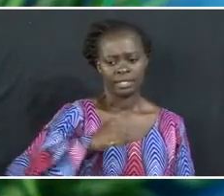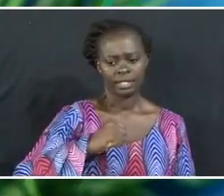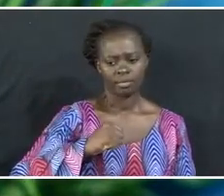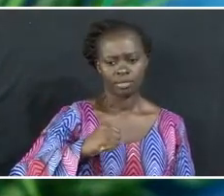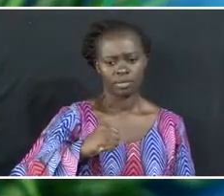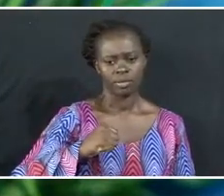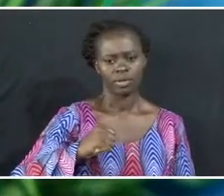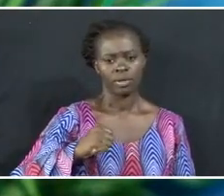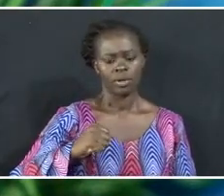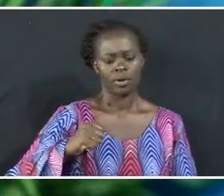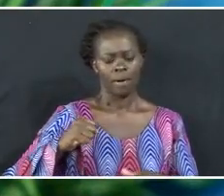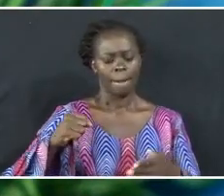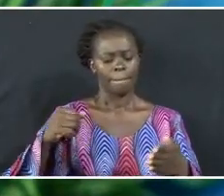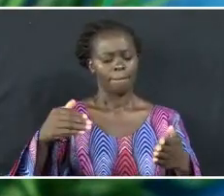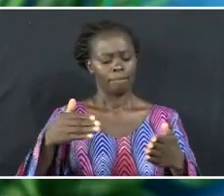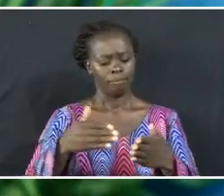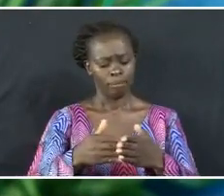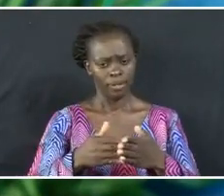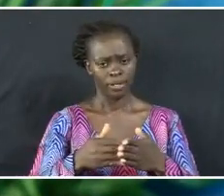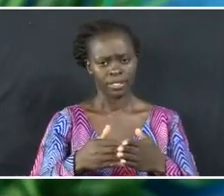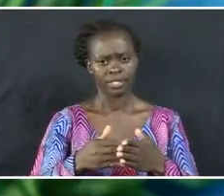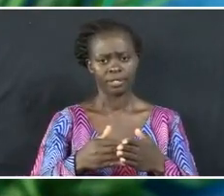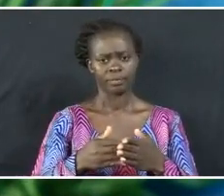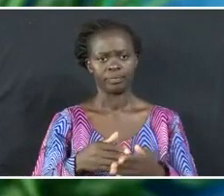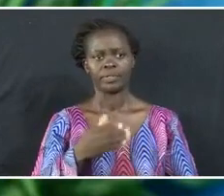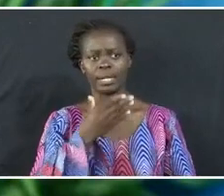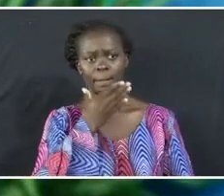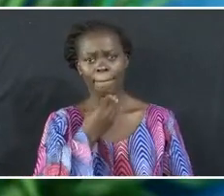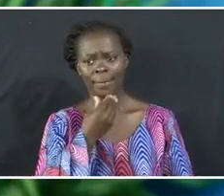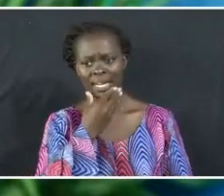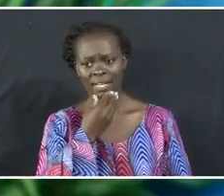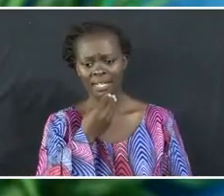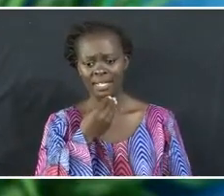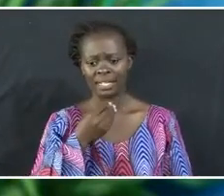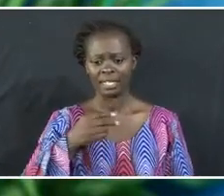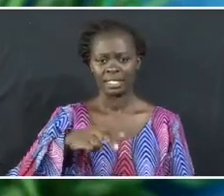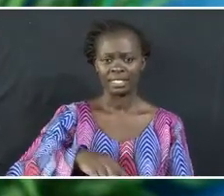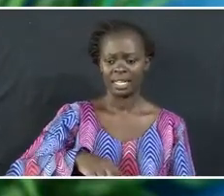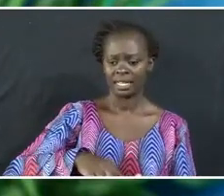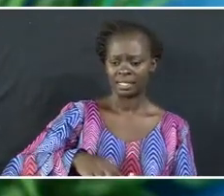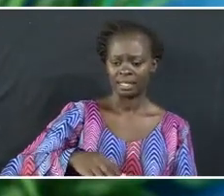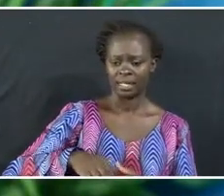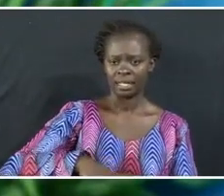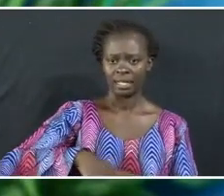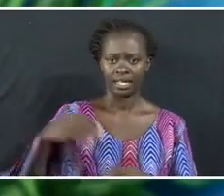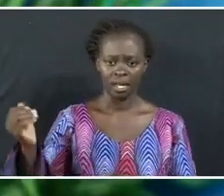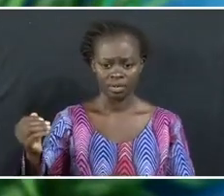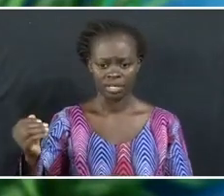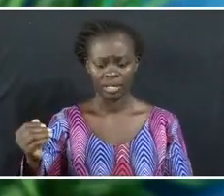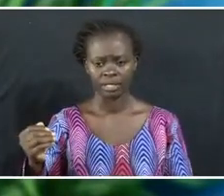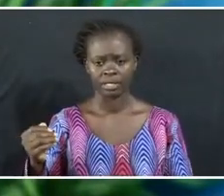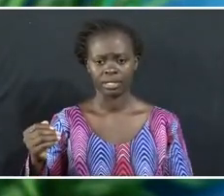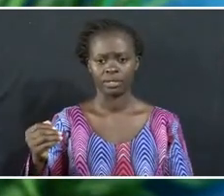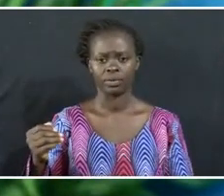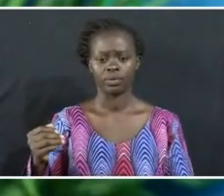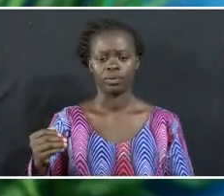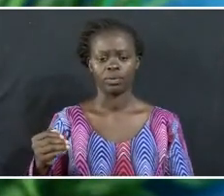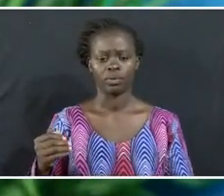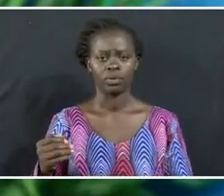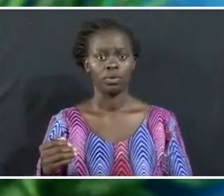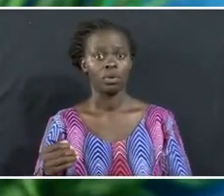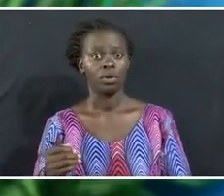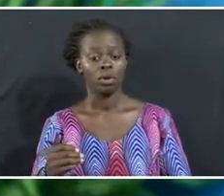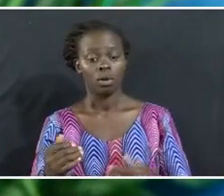men were whispering outside the house. "The house is surrounded," they said. "We'll